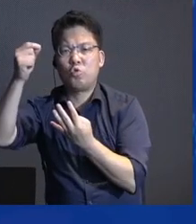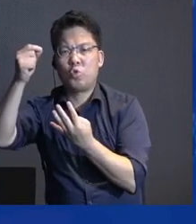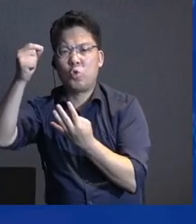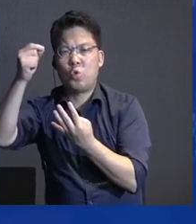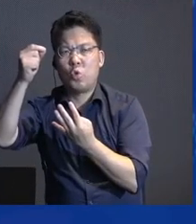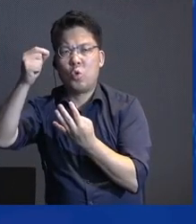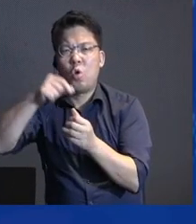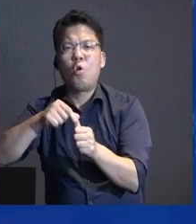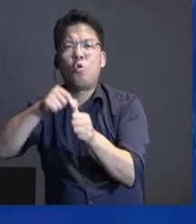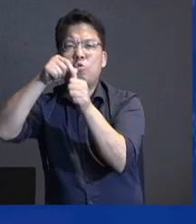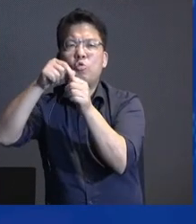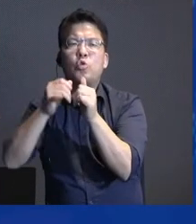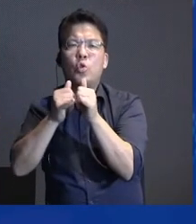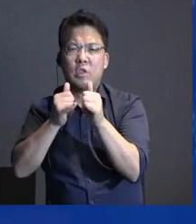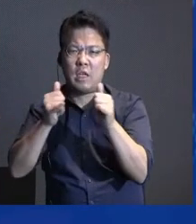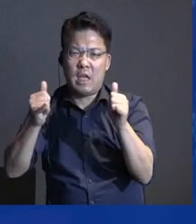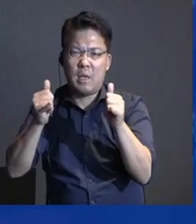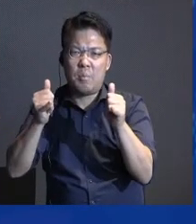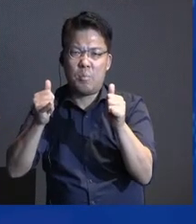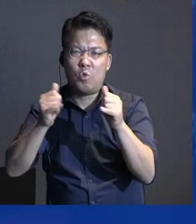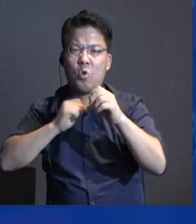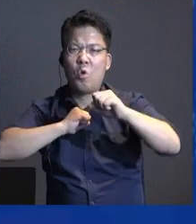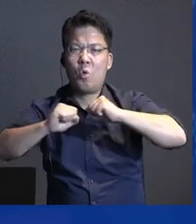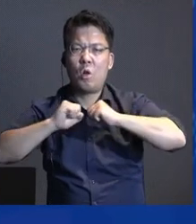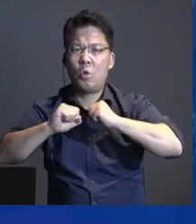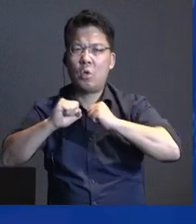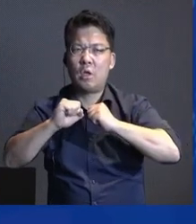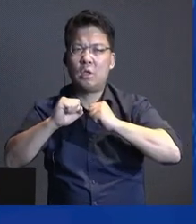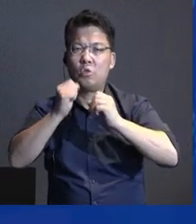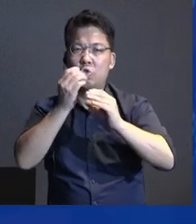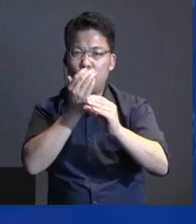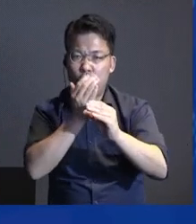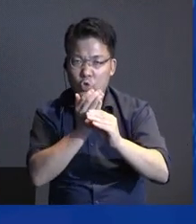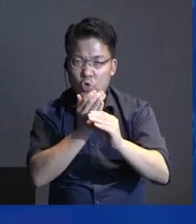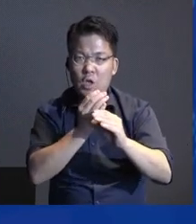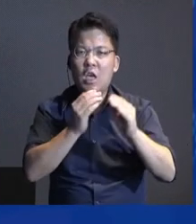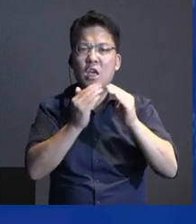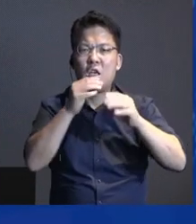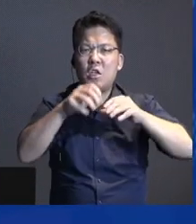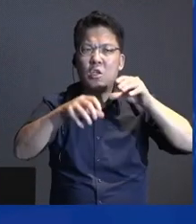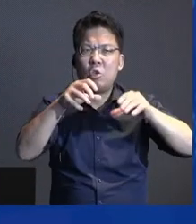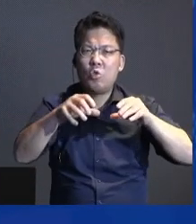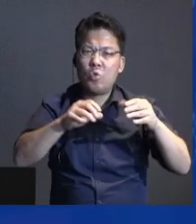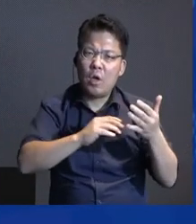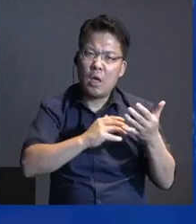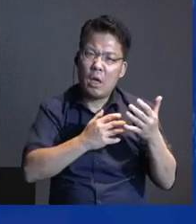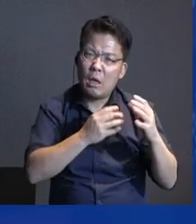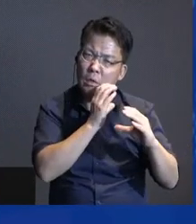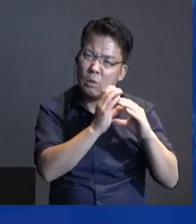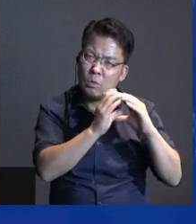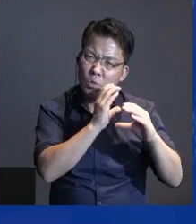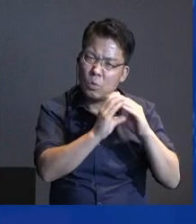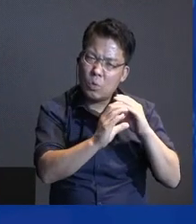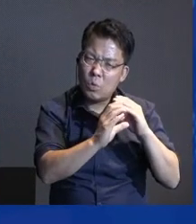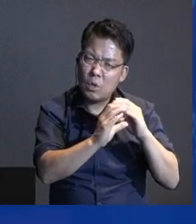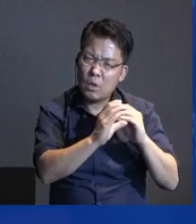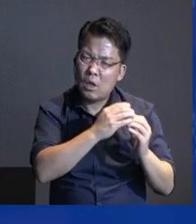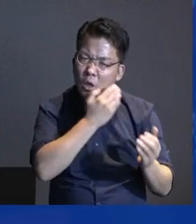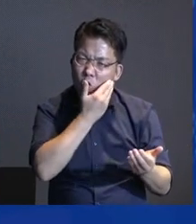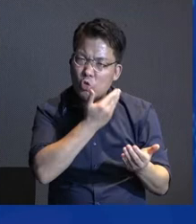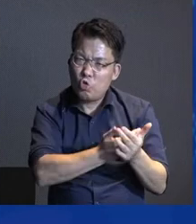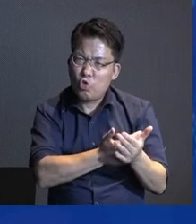connection with neighbor on a daily basis. After returning to my hometown, I started